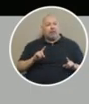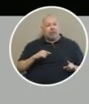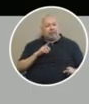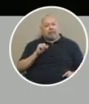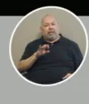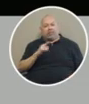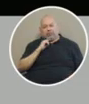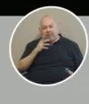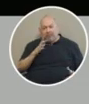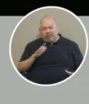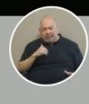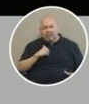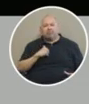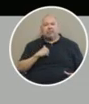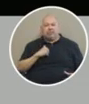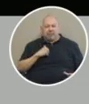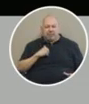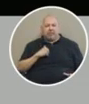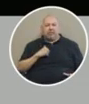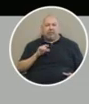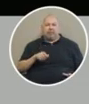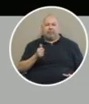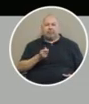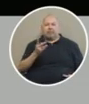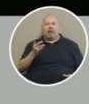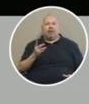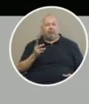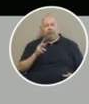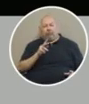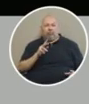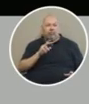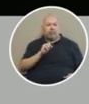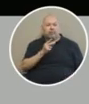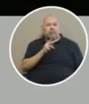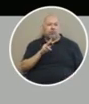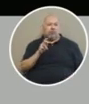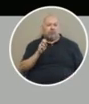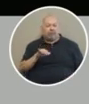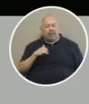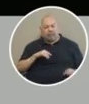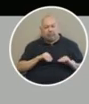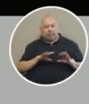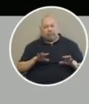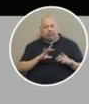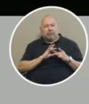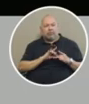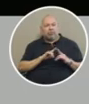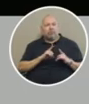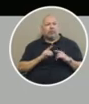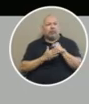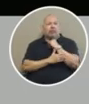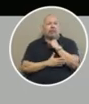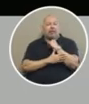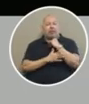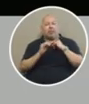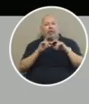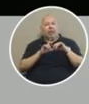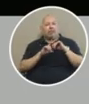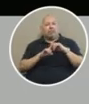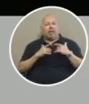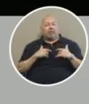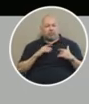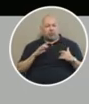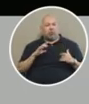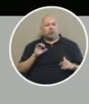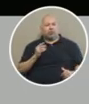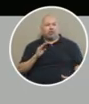Carrie mentioned, there has been a number of surveys, one in particular that we launched in conjunction with the county and El Paso